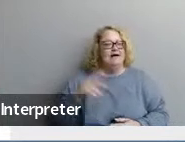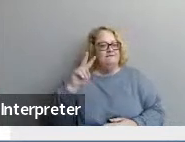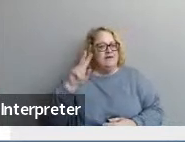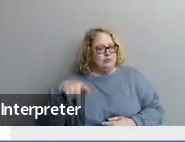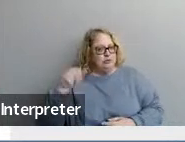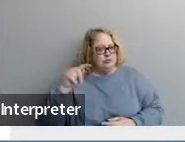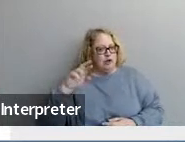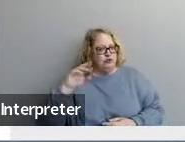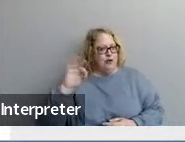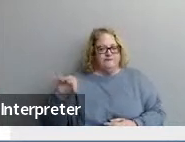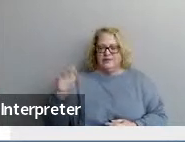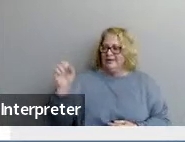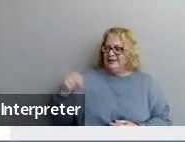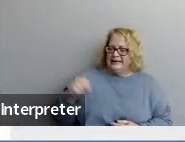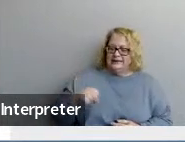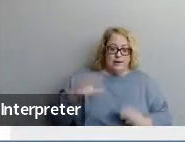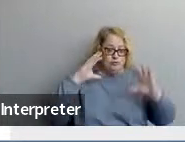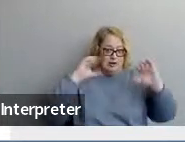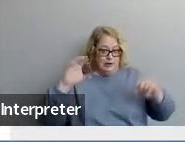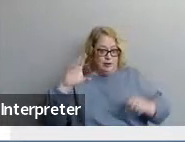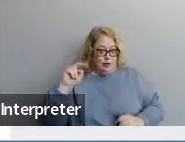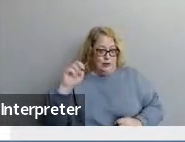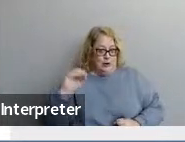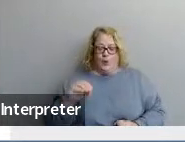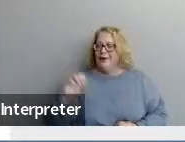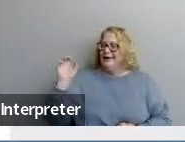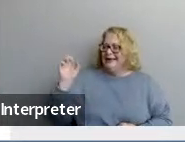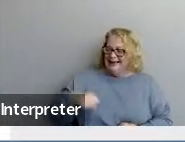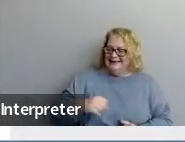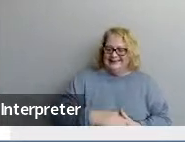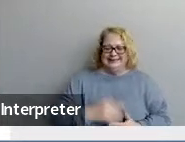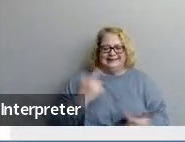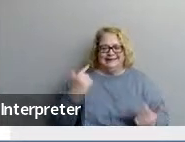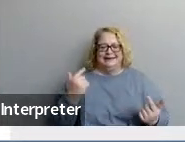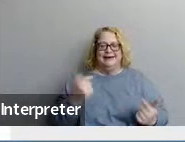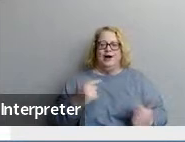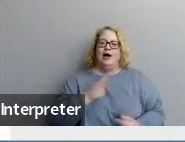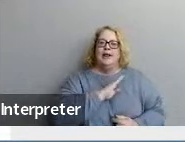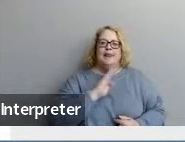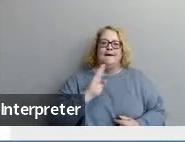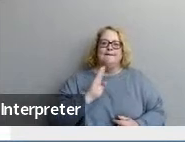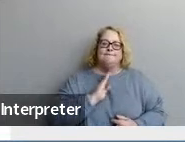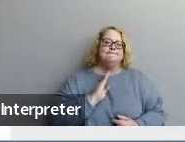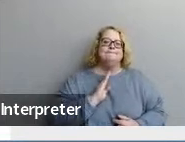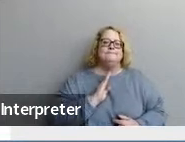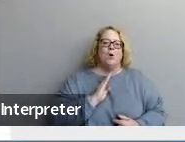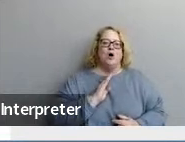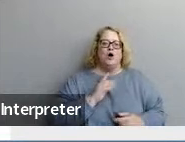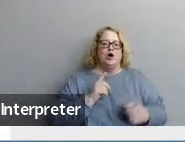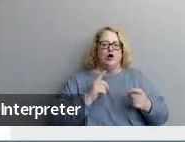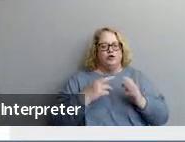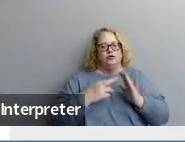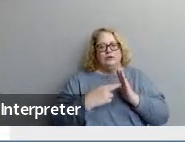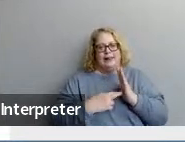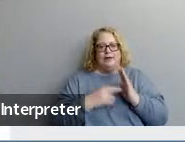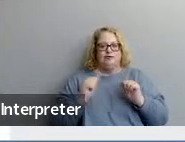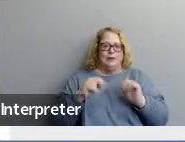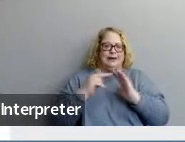Vice President Petros? Yes. President Cuneo? Yes. All right, the board regulations we can